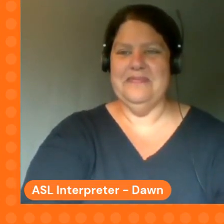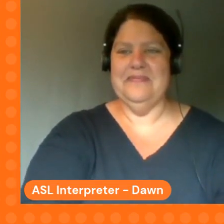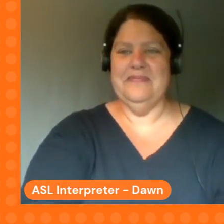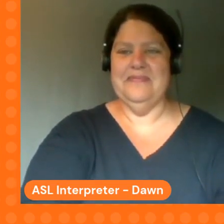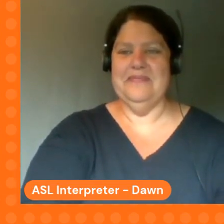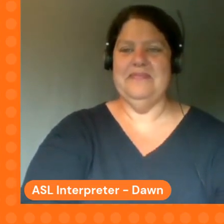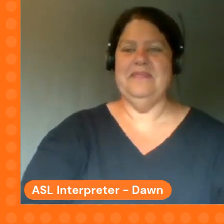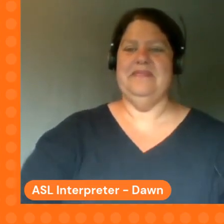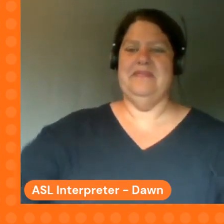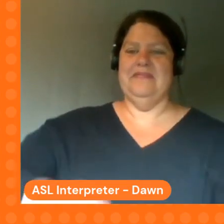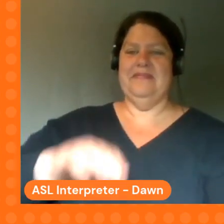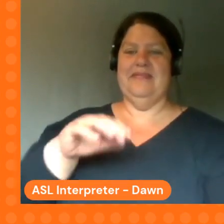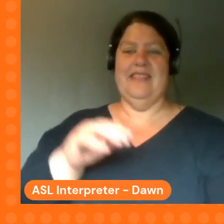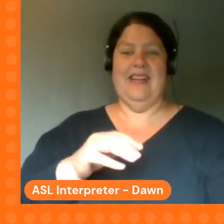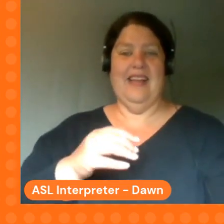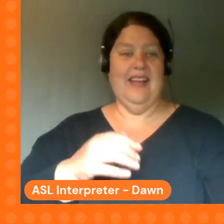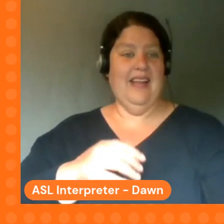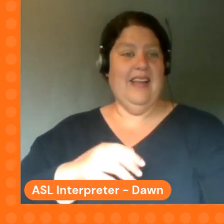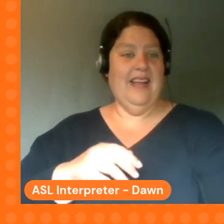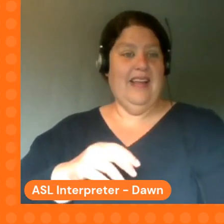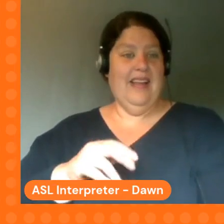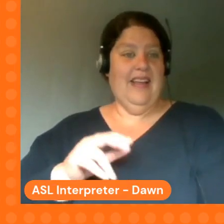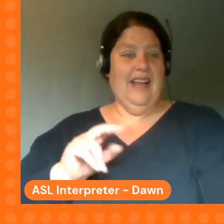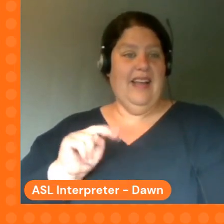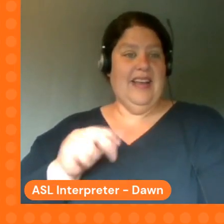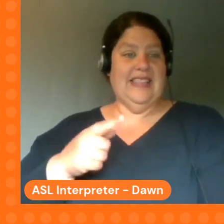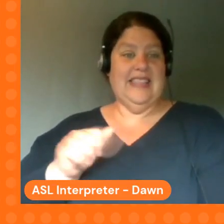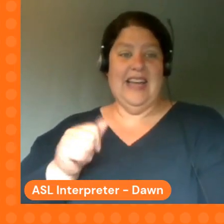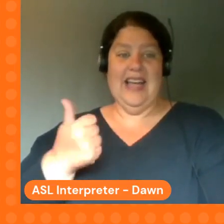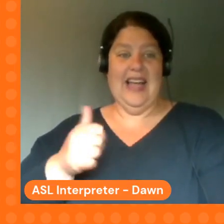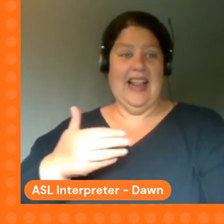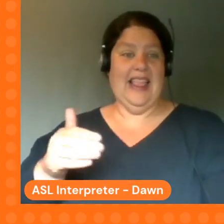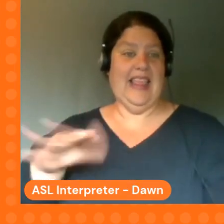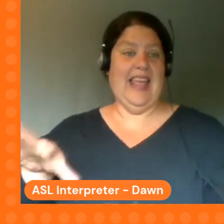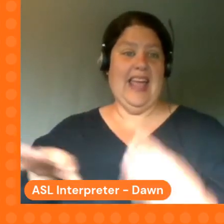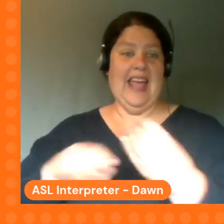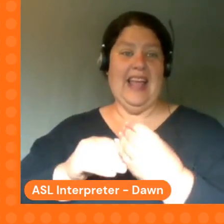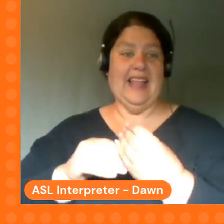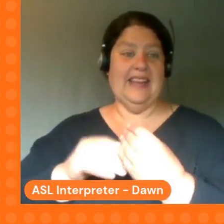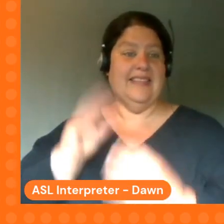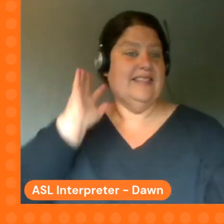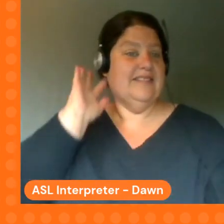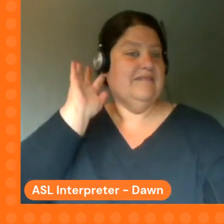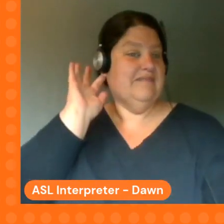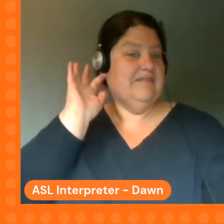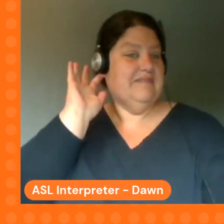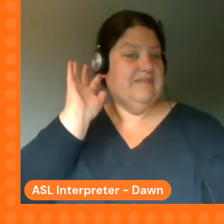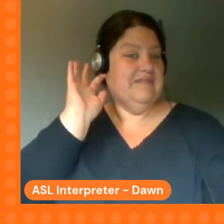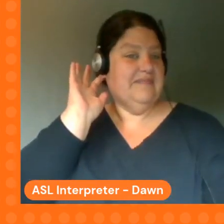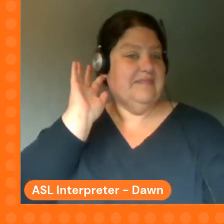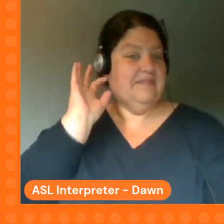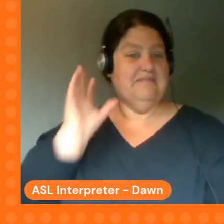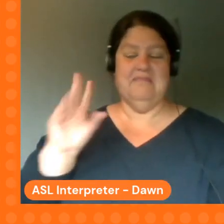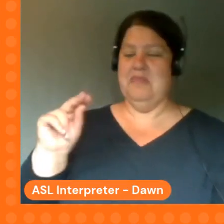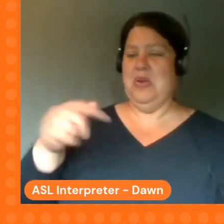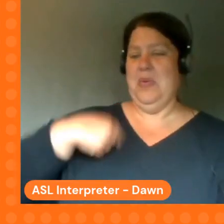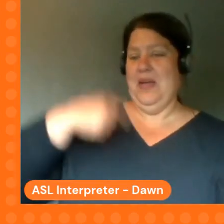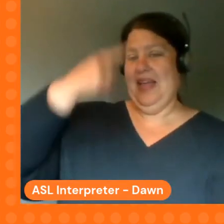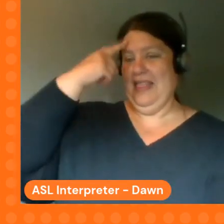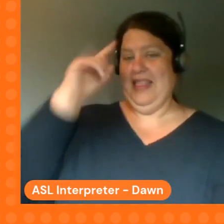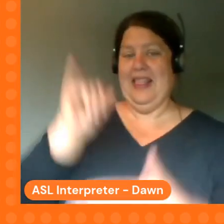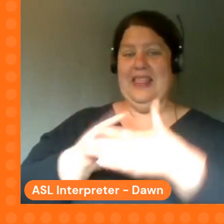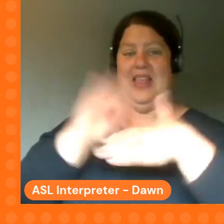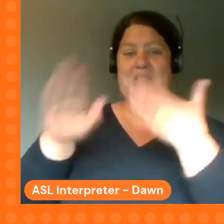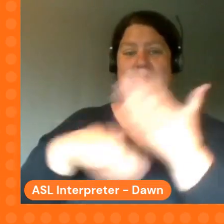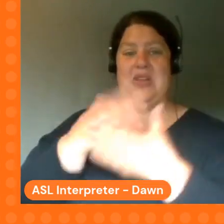Anything to add to that quick before we get to the questions? No, I think those sounds like all beautiful ideas. So I love